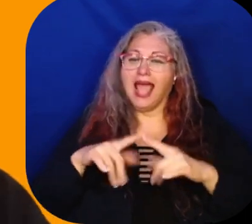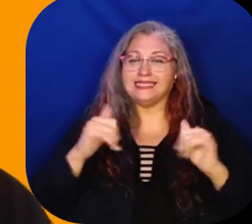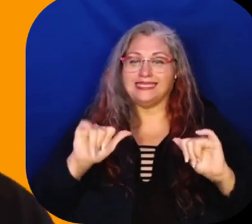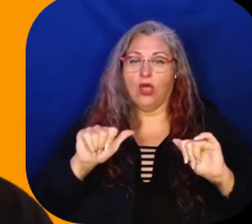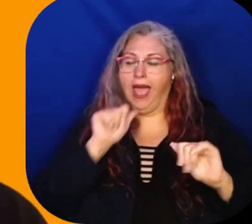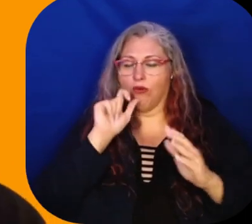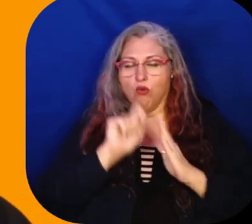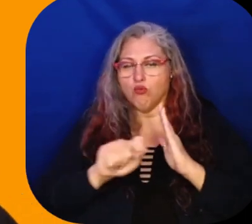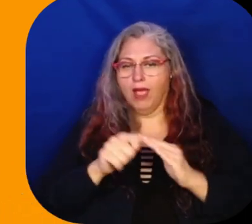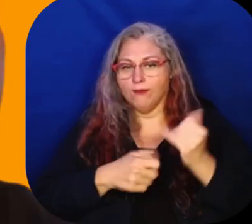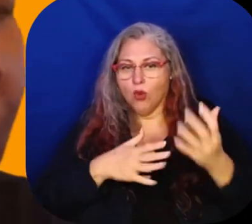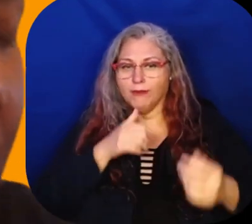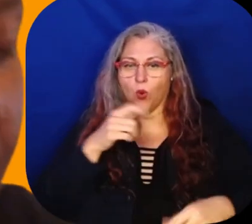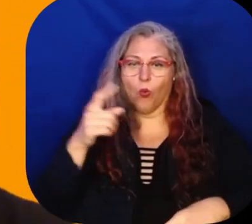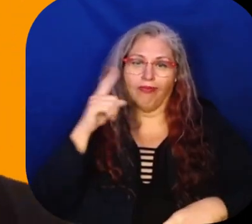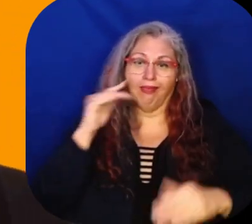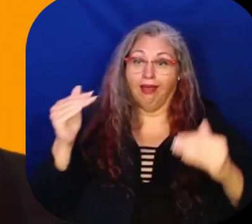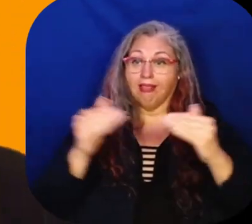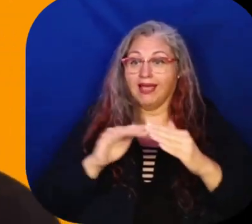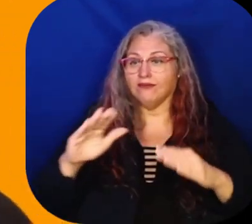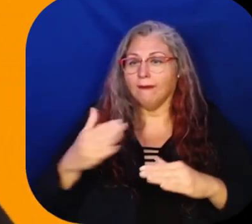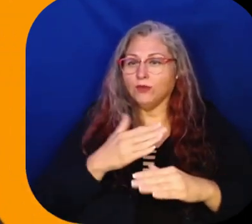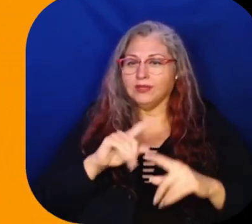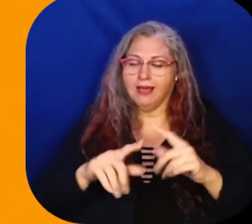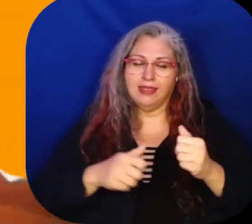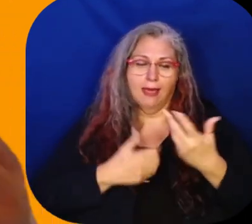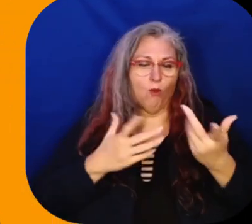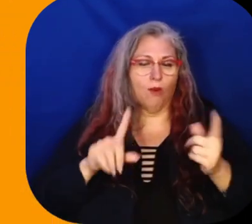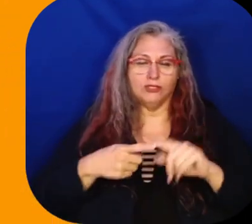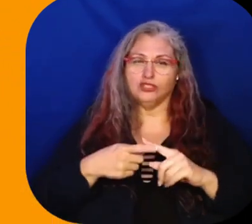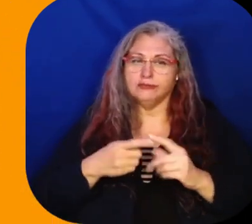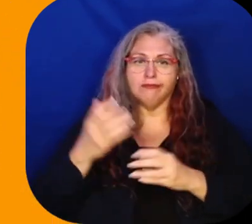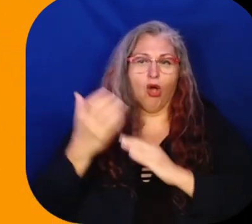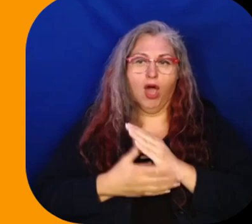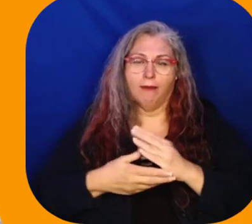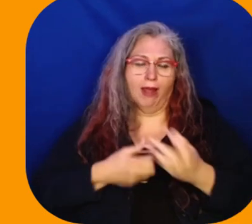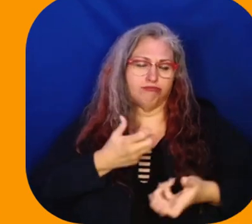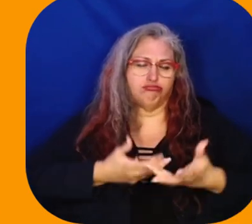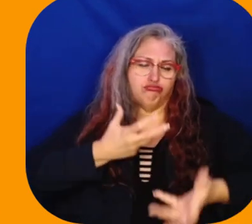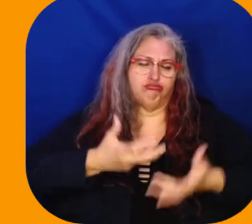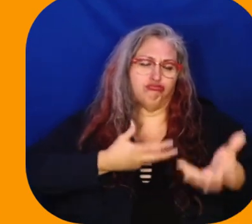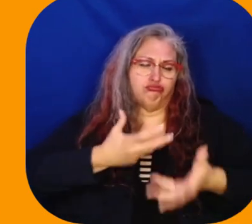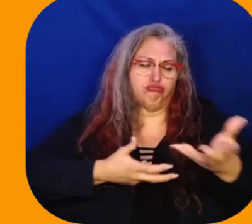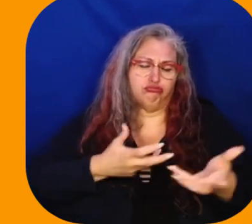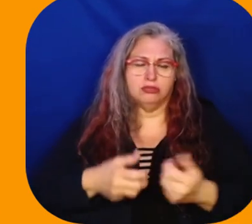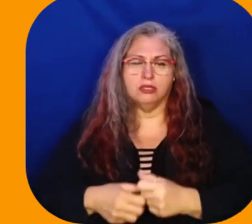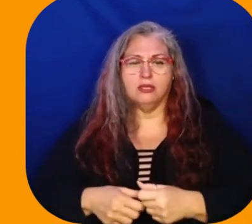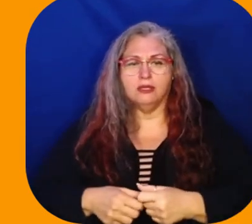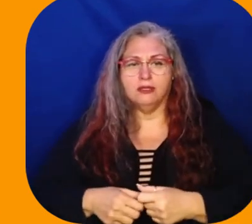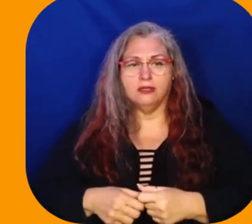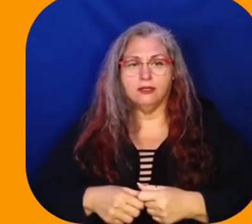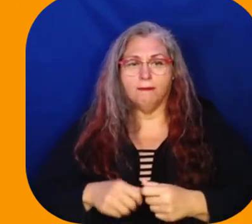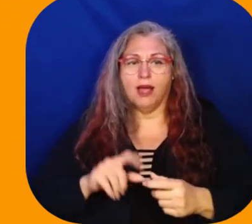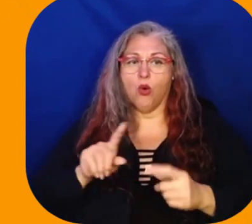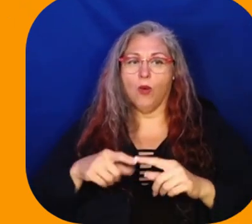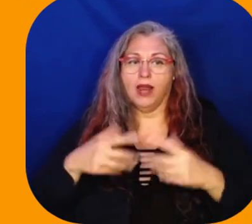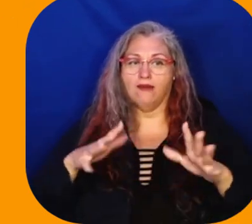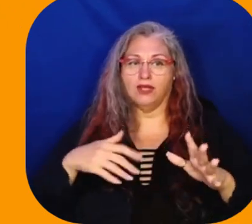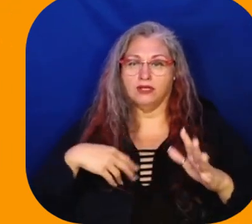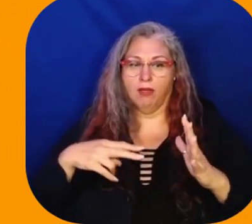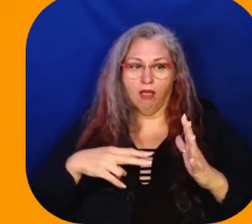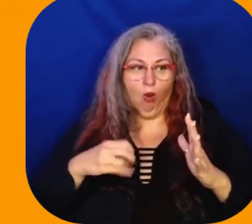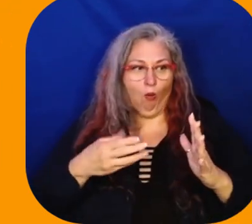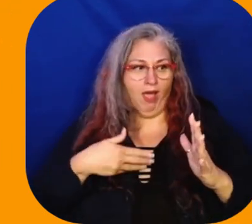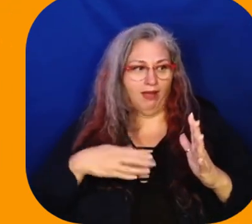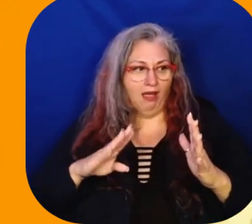of like music like that. The poem just comes out the way it is. But when I finish, me like, oh my god, what if I put a